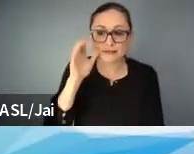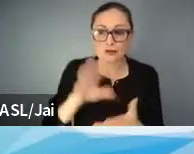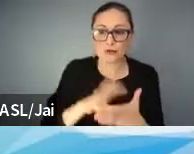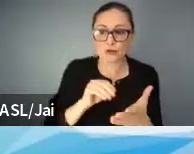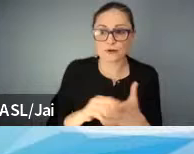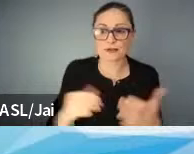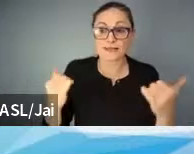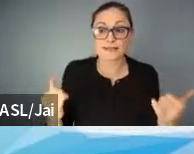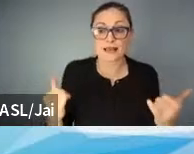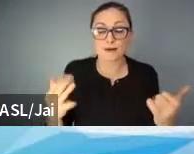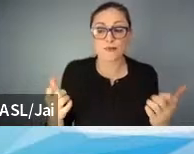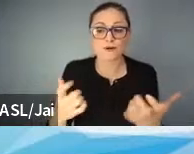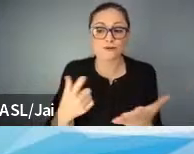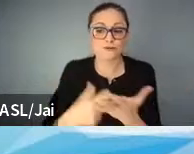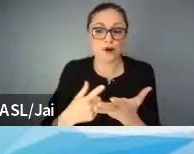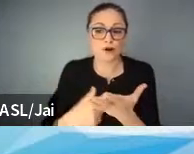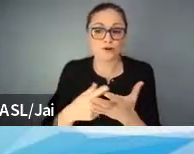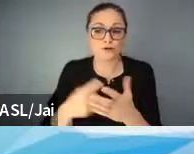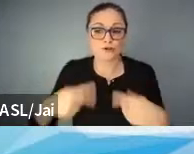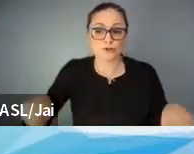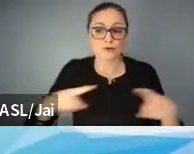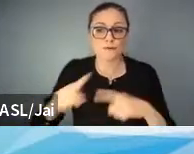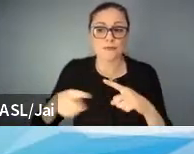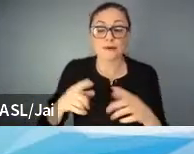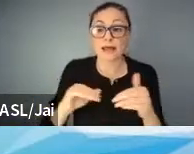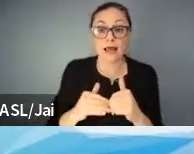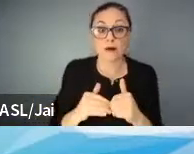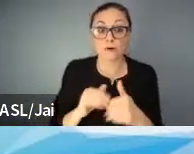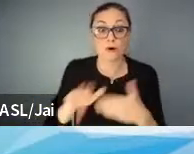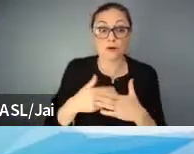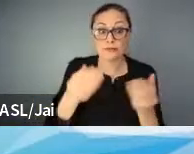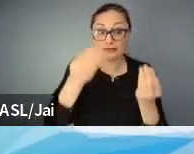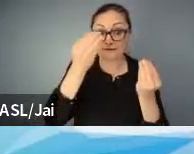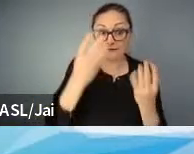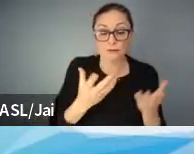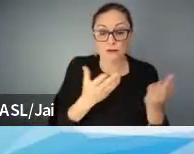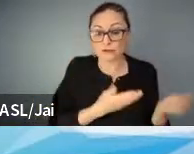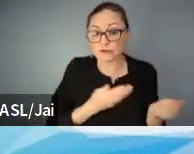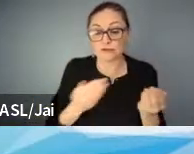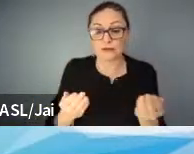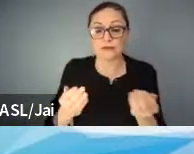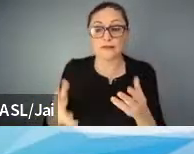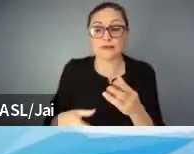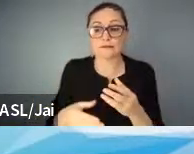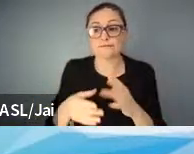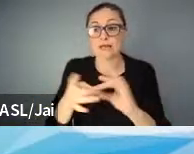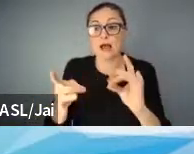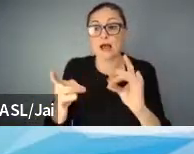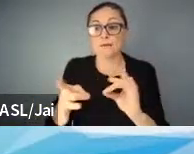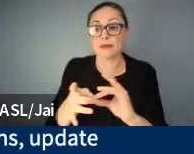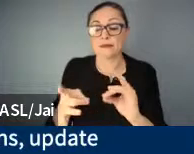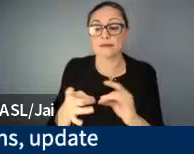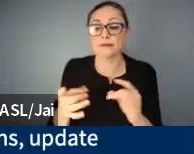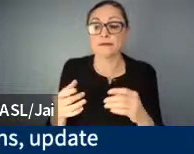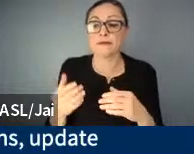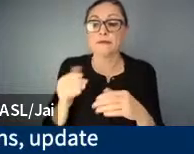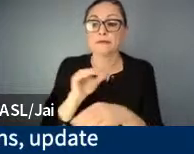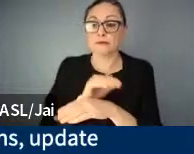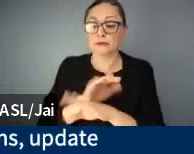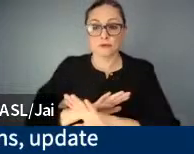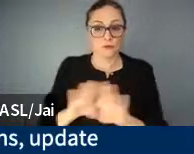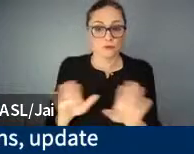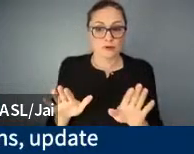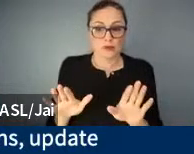we want to talk to you about how you can take this information and comment. Tonight, we're not